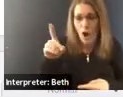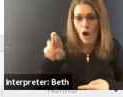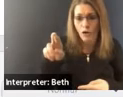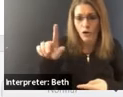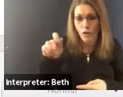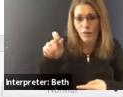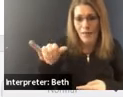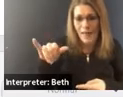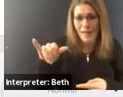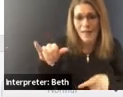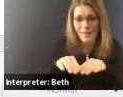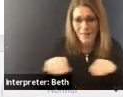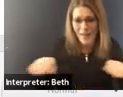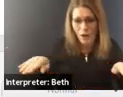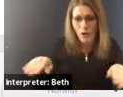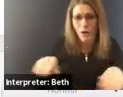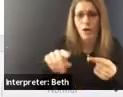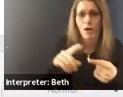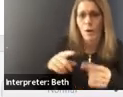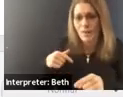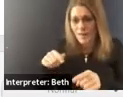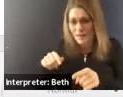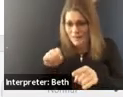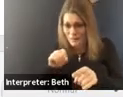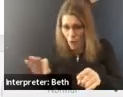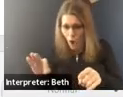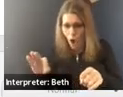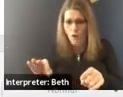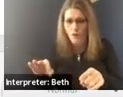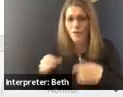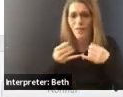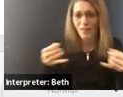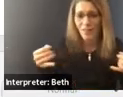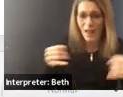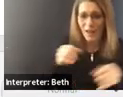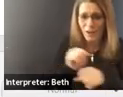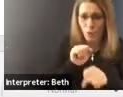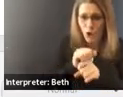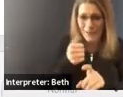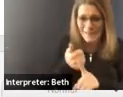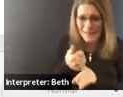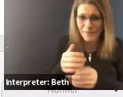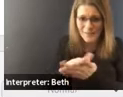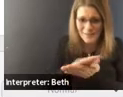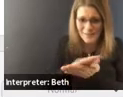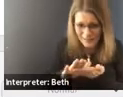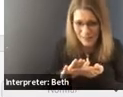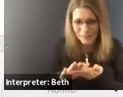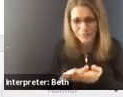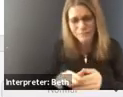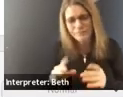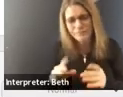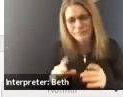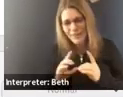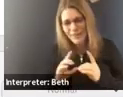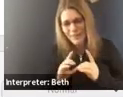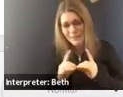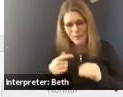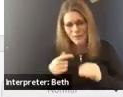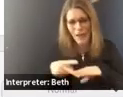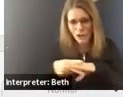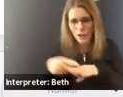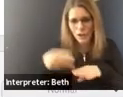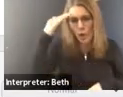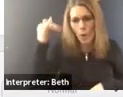clean. I cheated digitally, and I use the symmetry tool to be able to